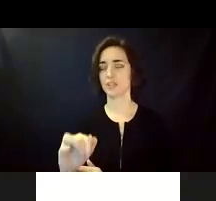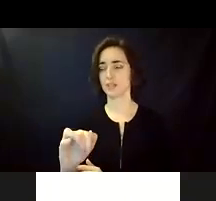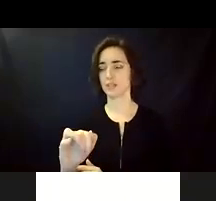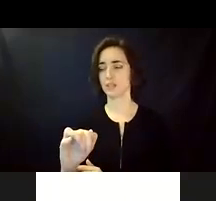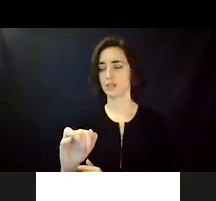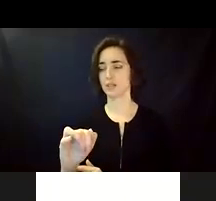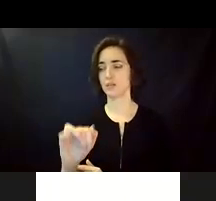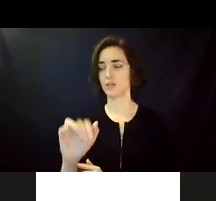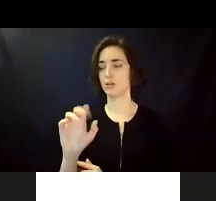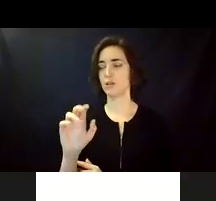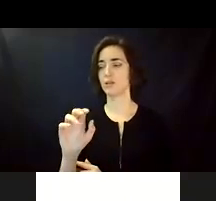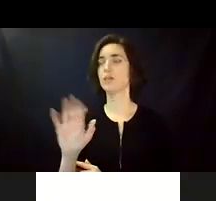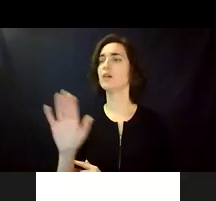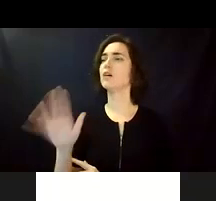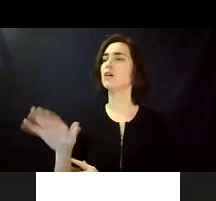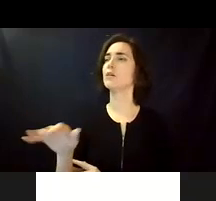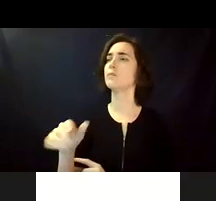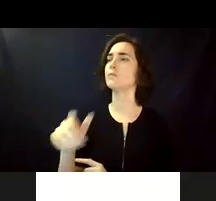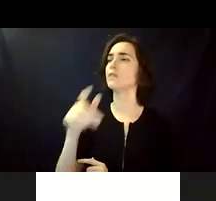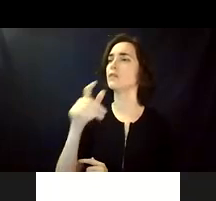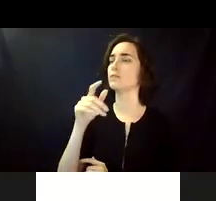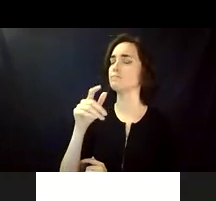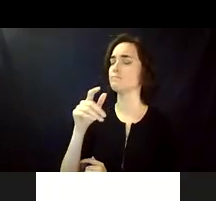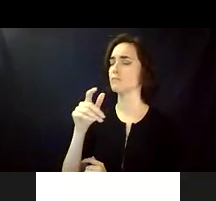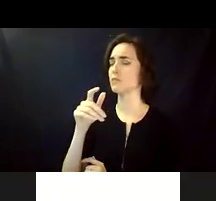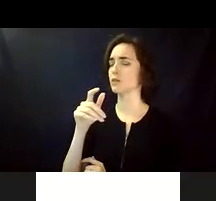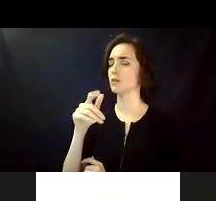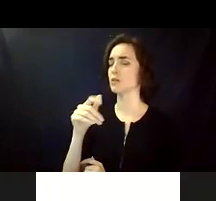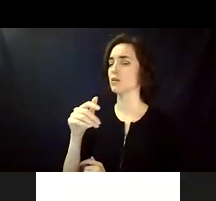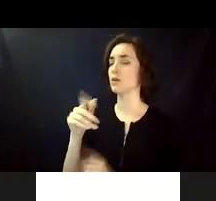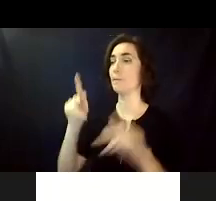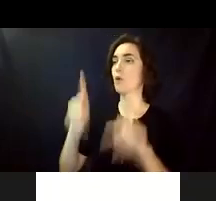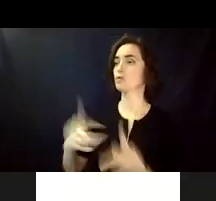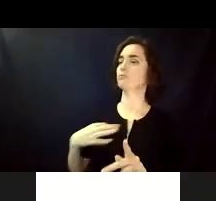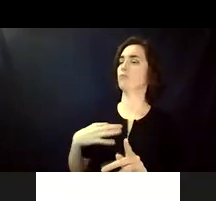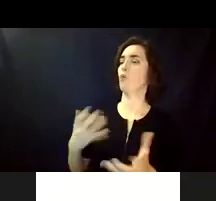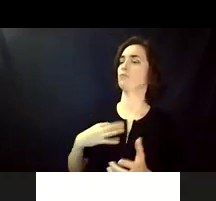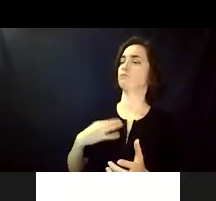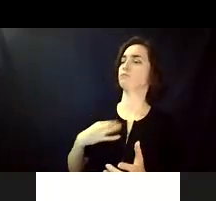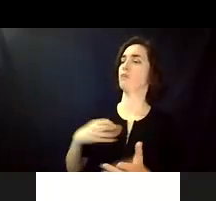Amarachi, who is a good candidate for the paycheck program?